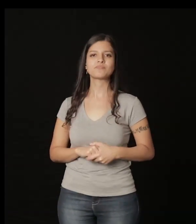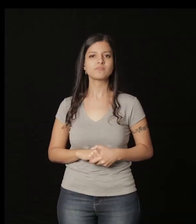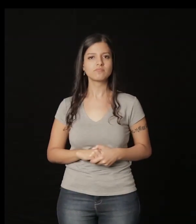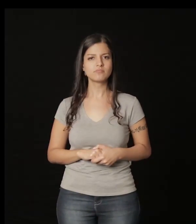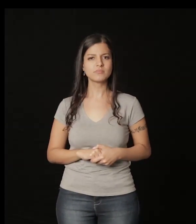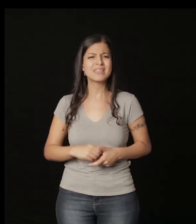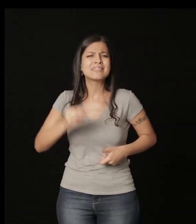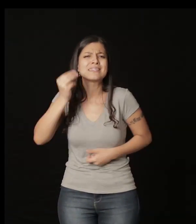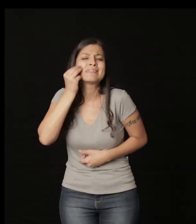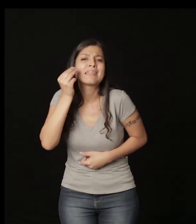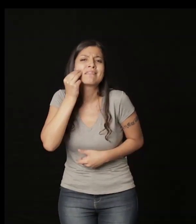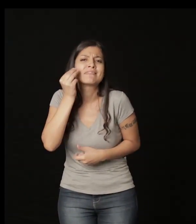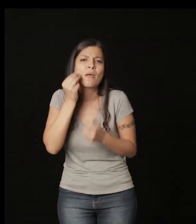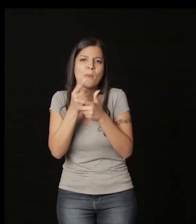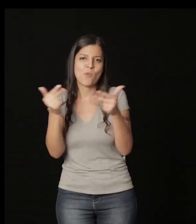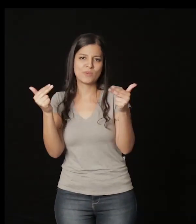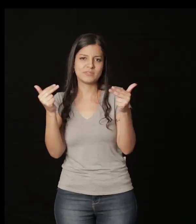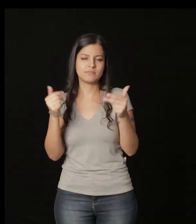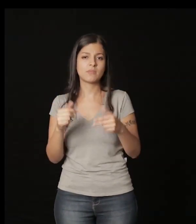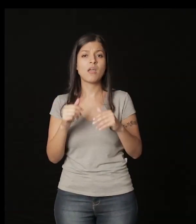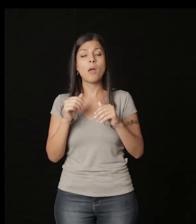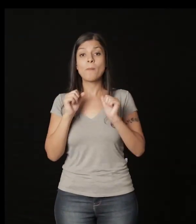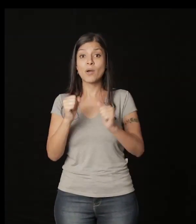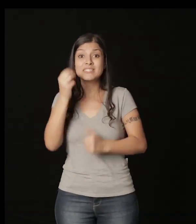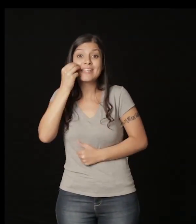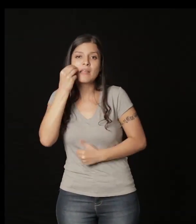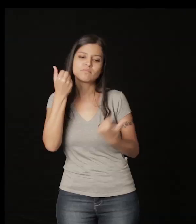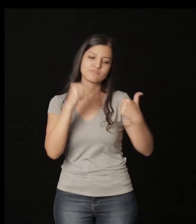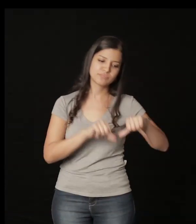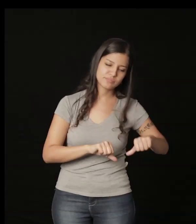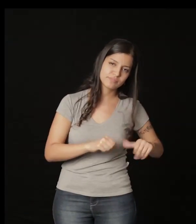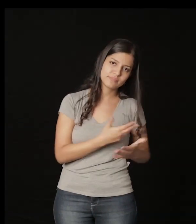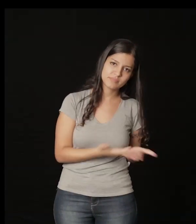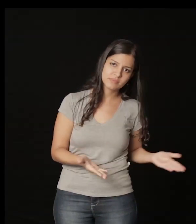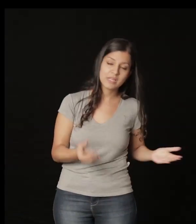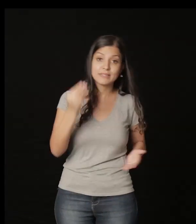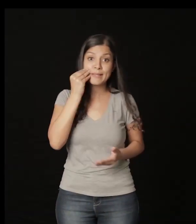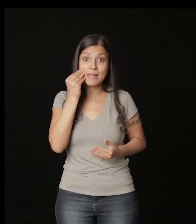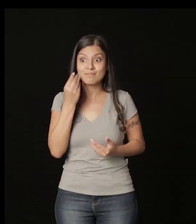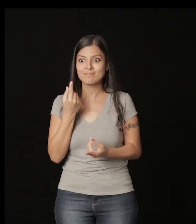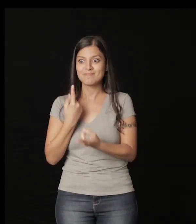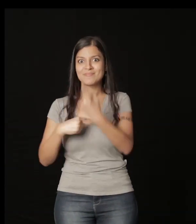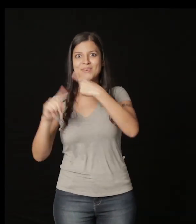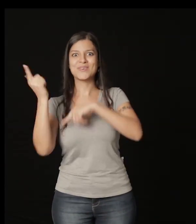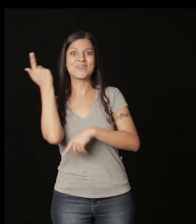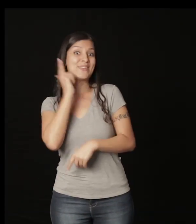something. They may be a failure, they may be a success. Well, they're normally not a success. They're normally a failure.